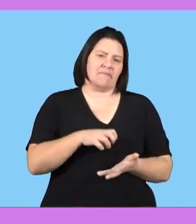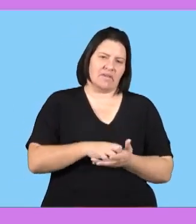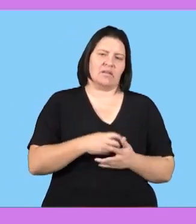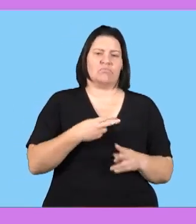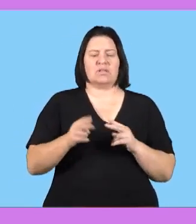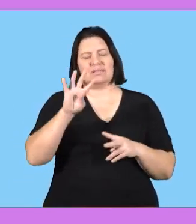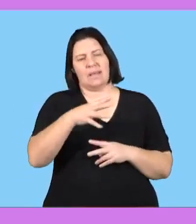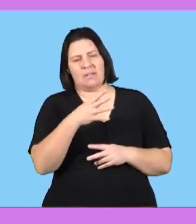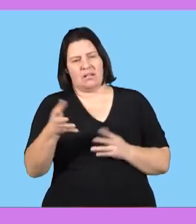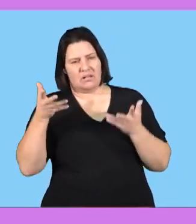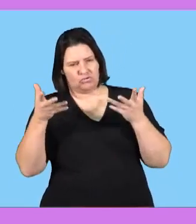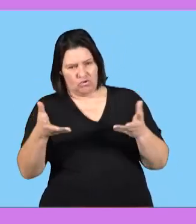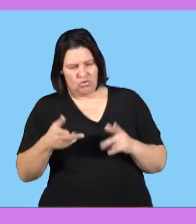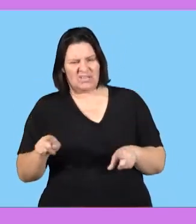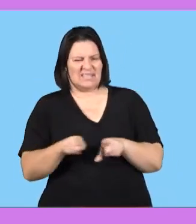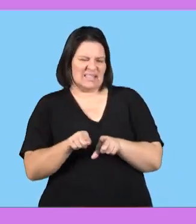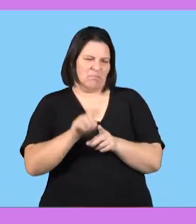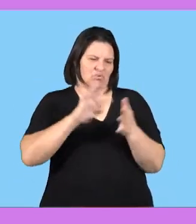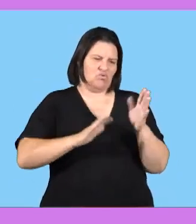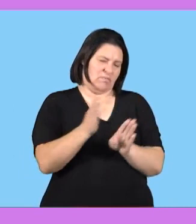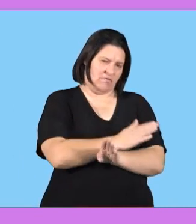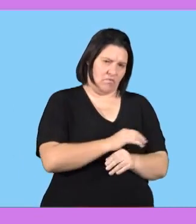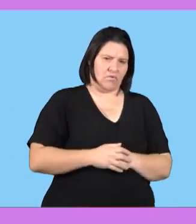6 muffins is represented once more in